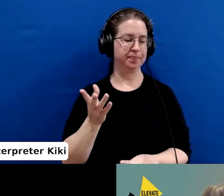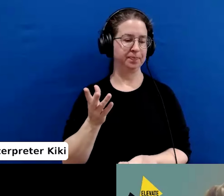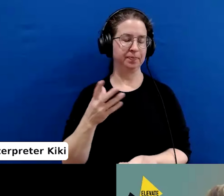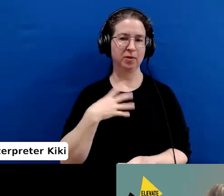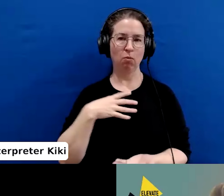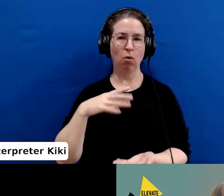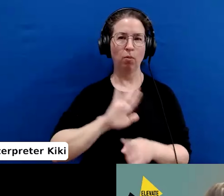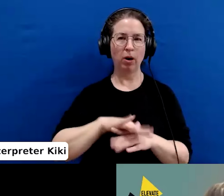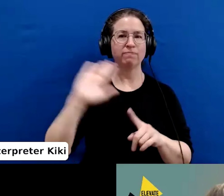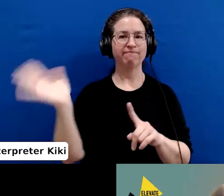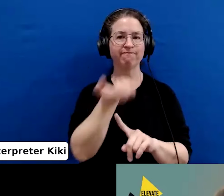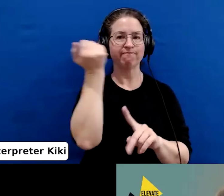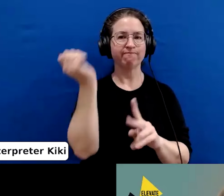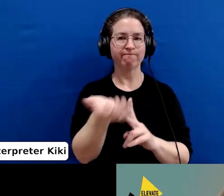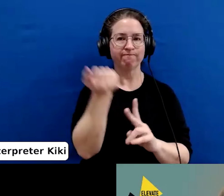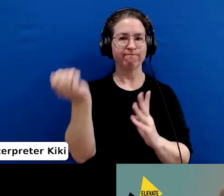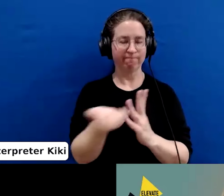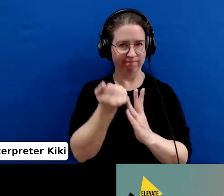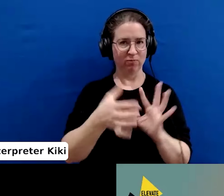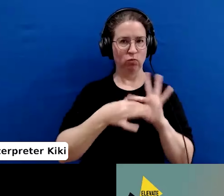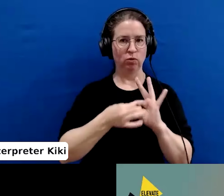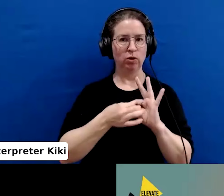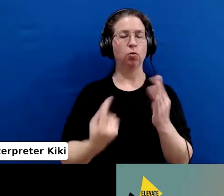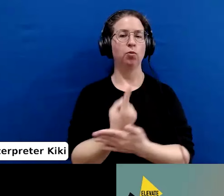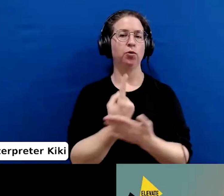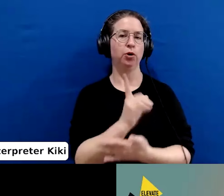achievement relative to opportunity.